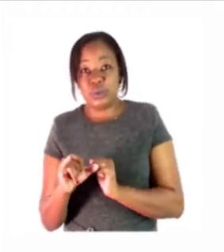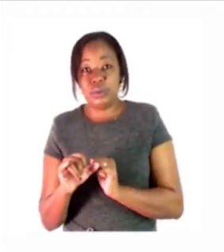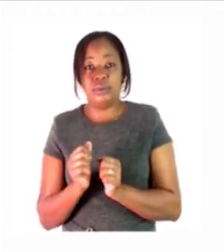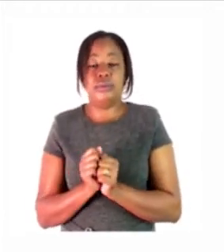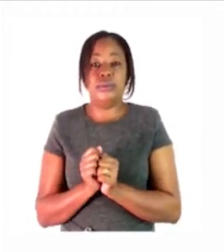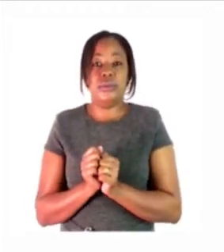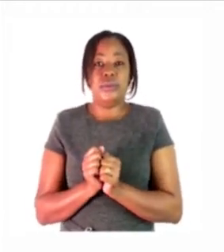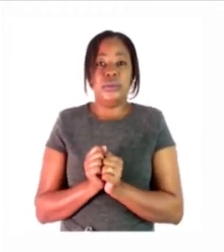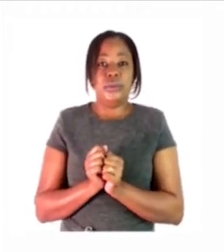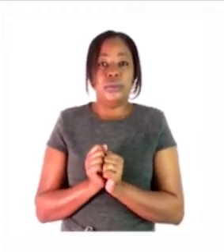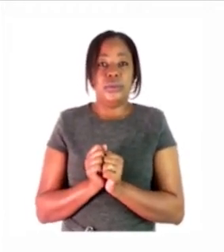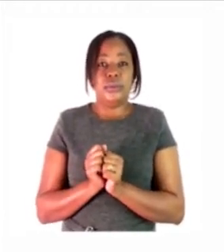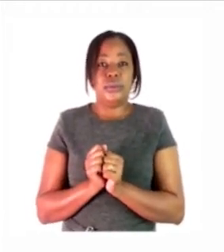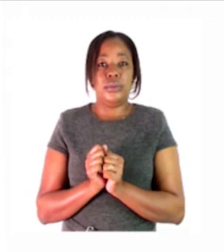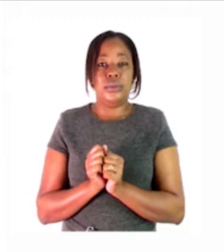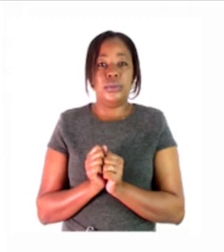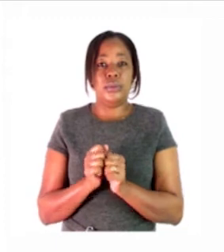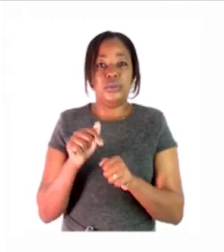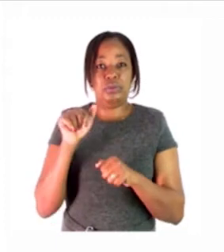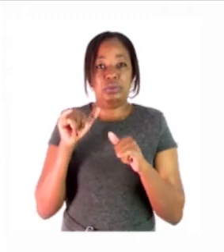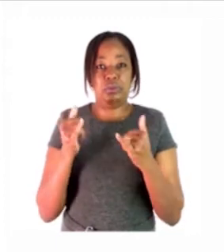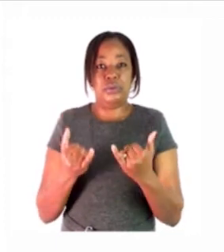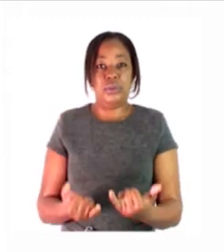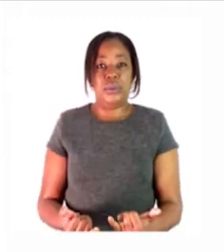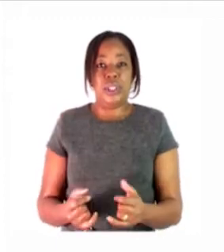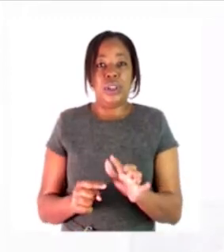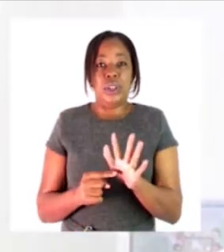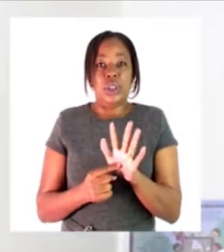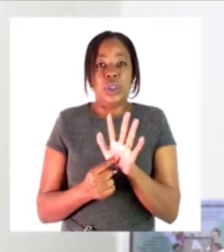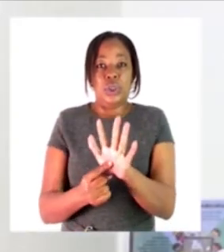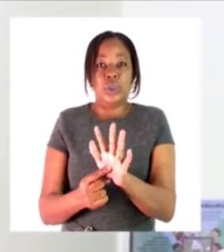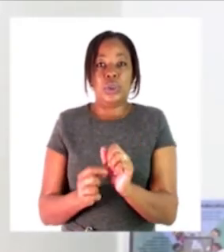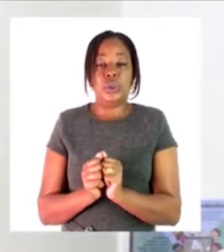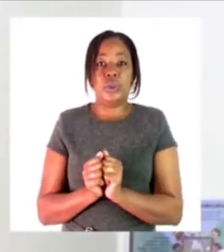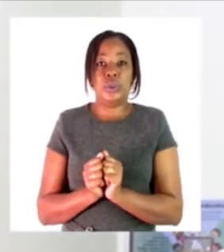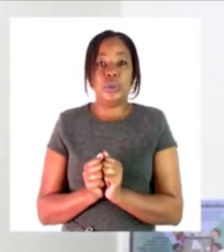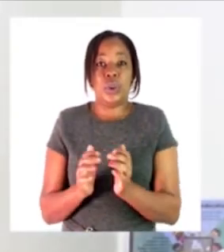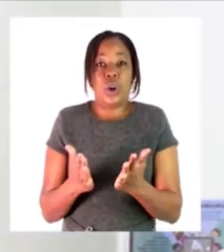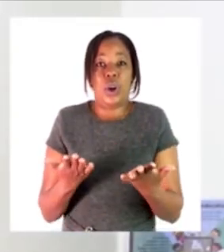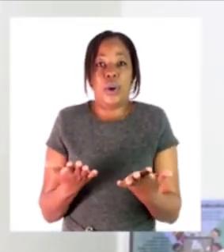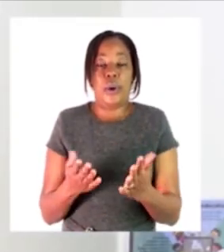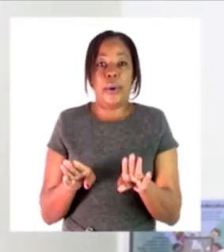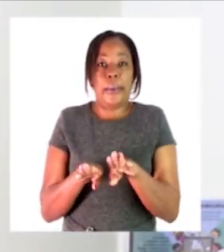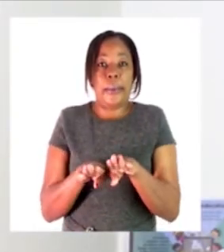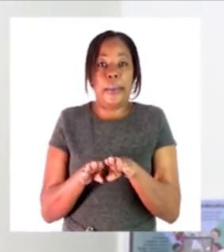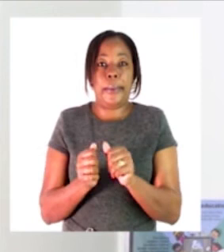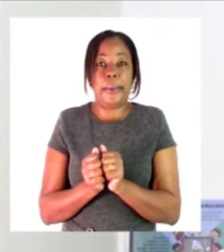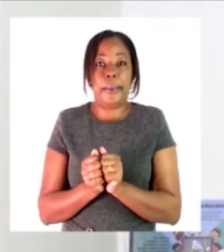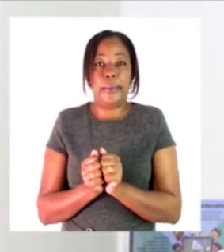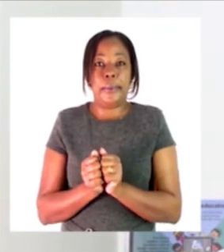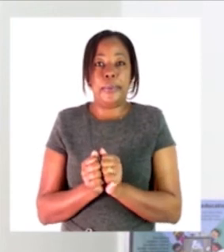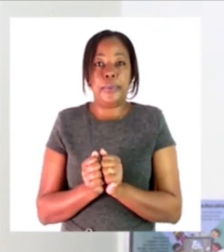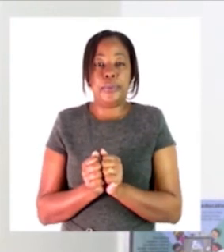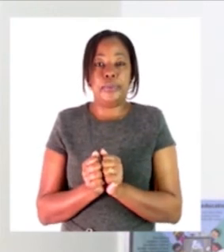I'm going to demonstrate for you 2 exercises on the board and see how do they get to their